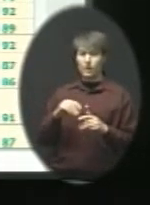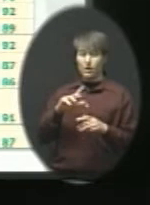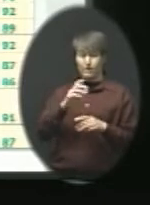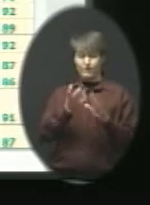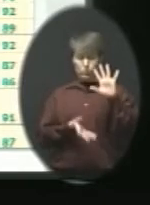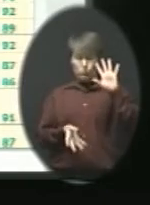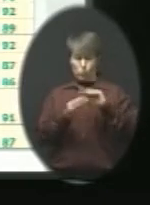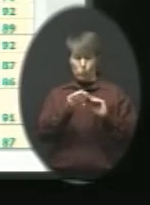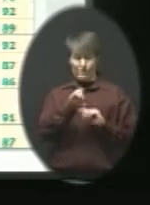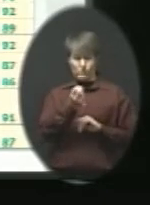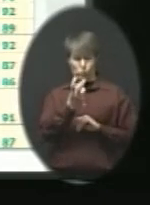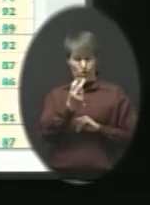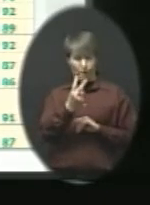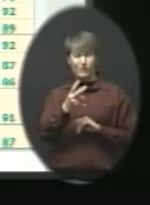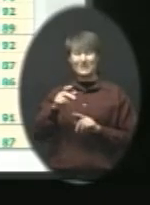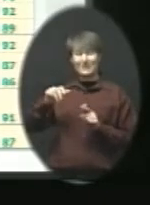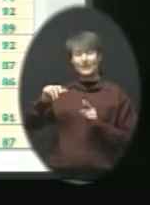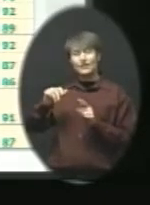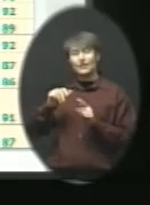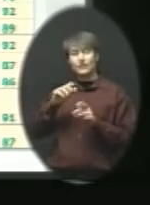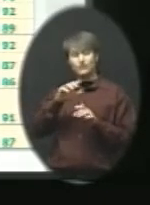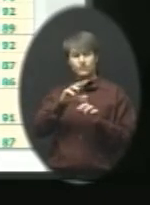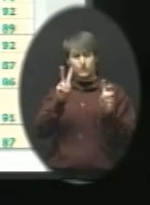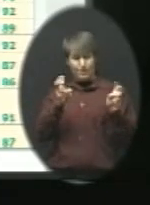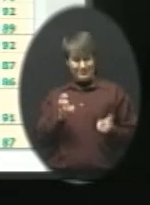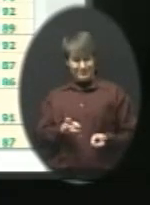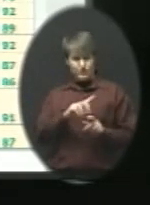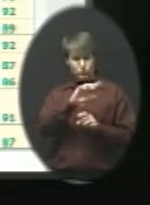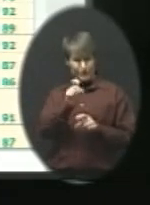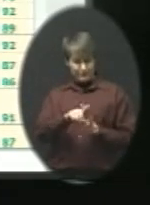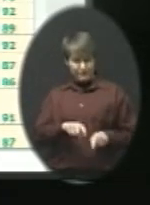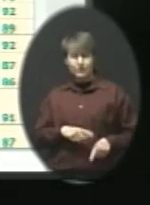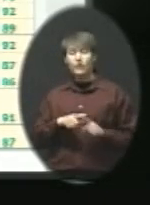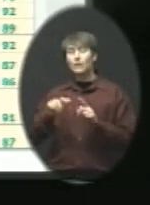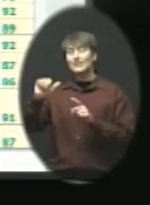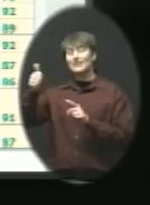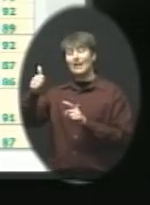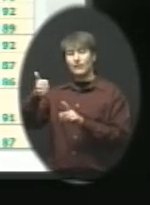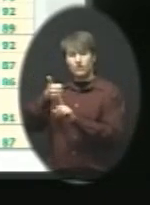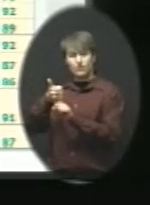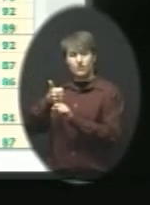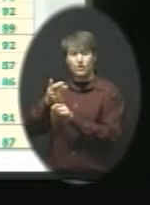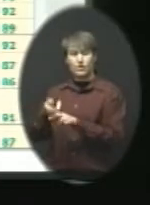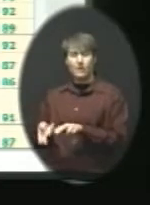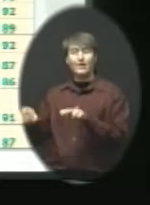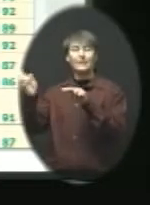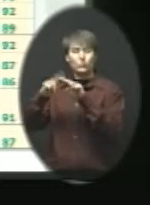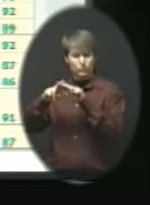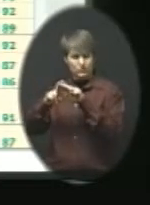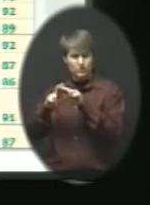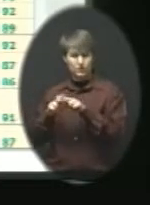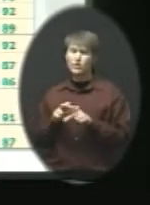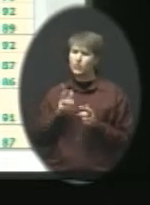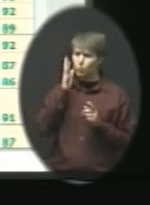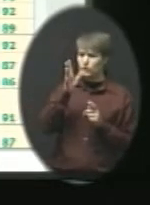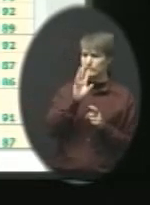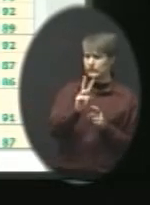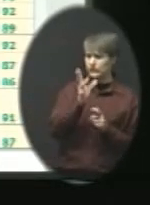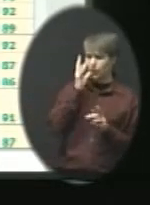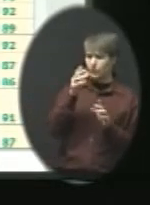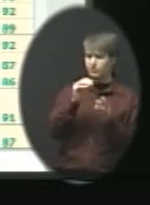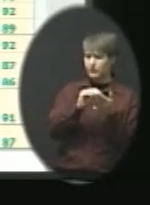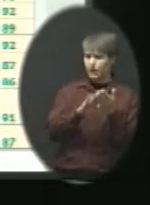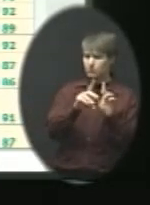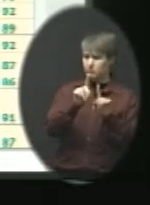areas showed an increase. And that's a very positive result that you want to have. There's six areas I would highlight as a